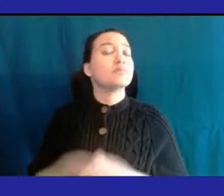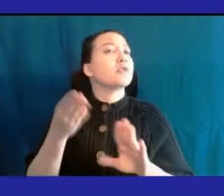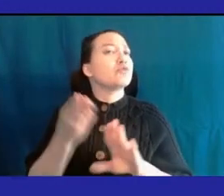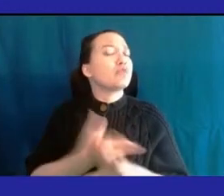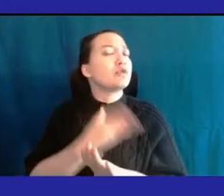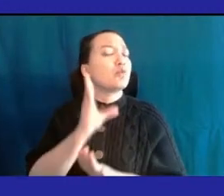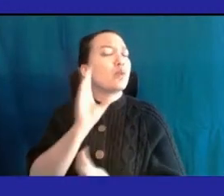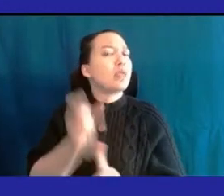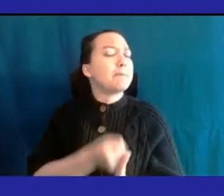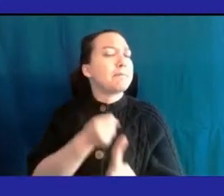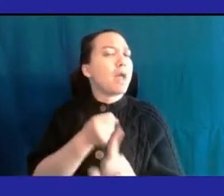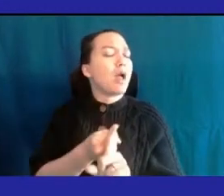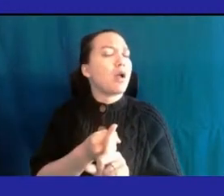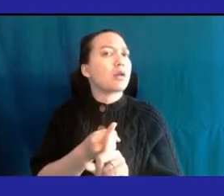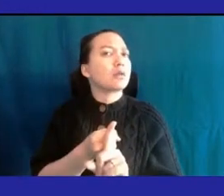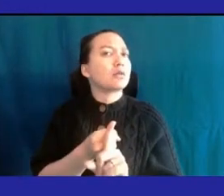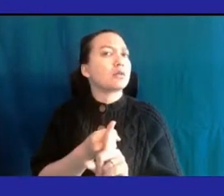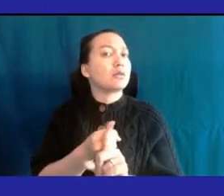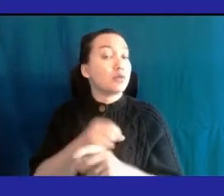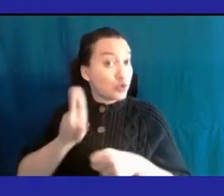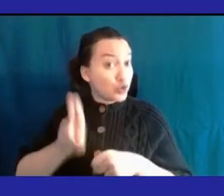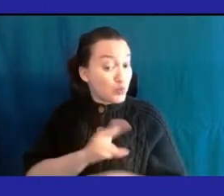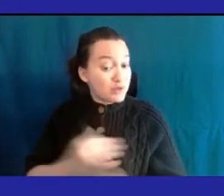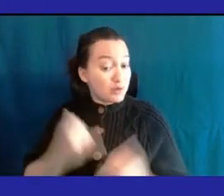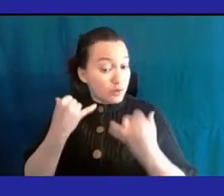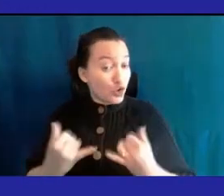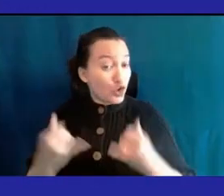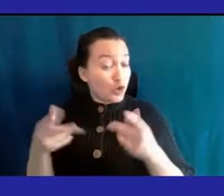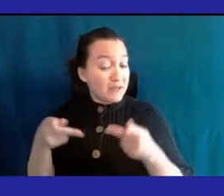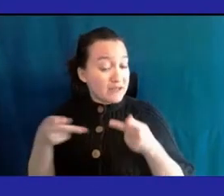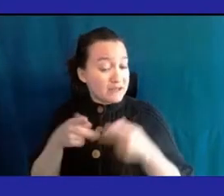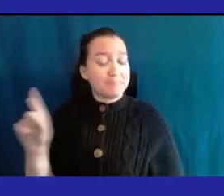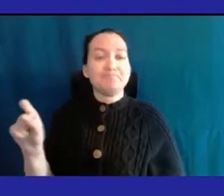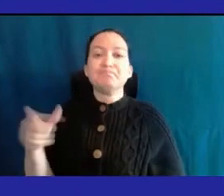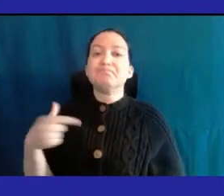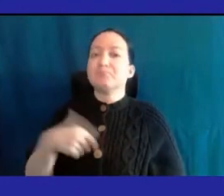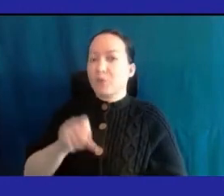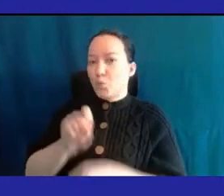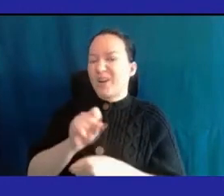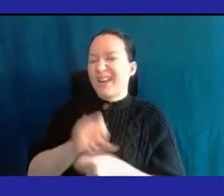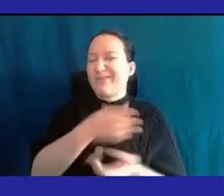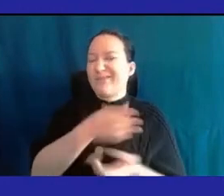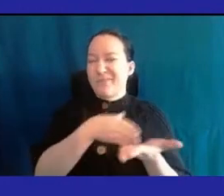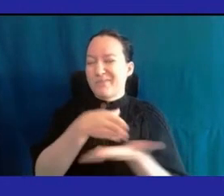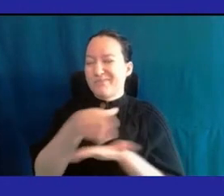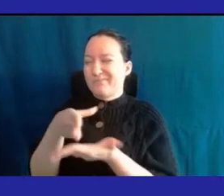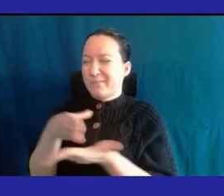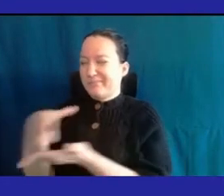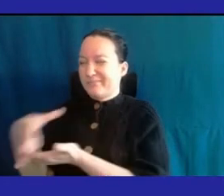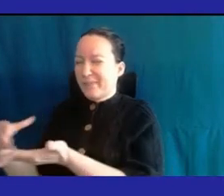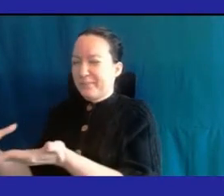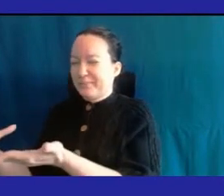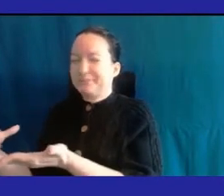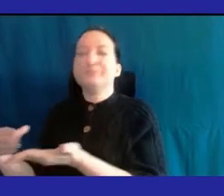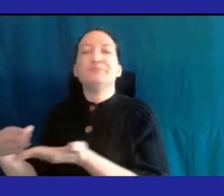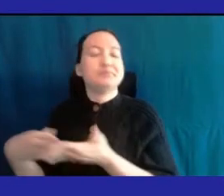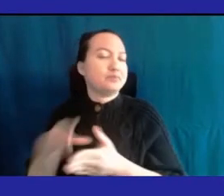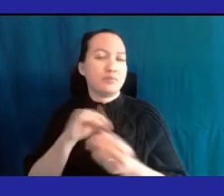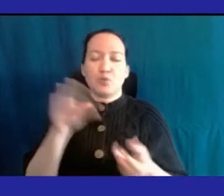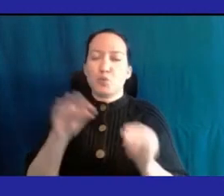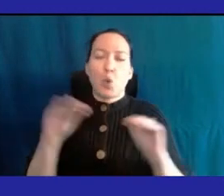impact the use of the current space? The work has to be phased and sequenced in a way where there is no interruptions in the